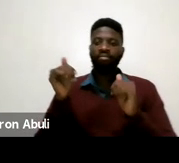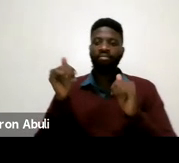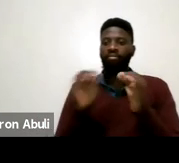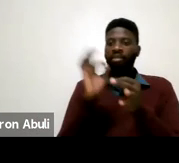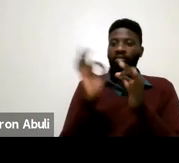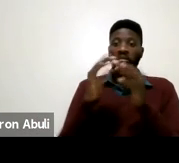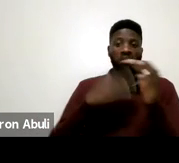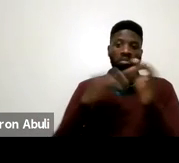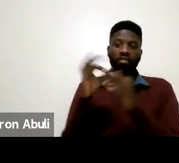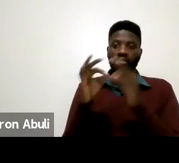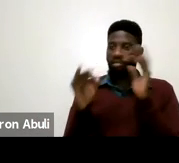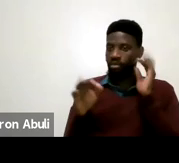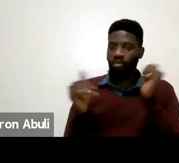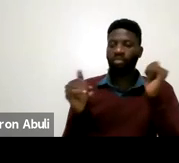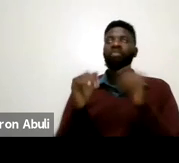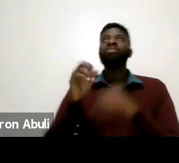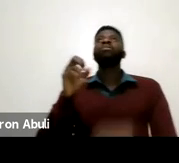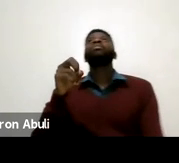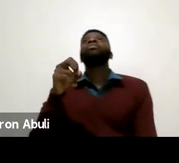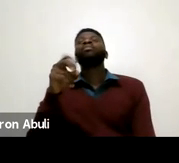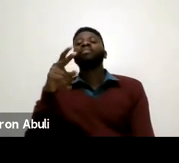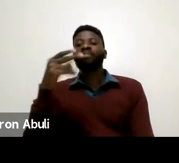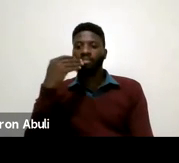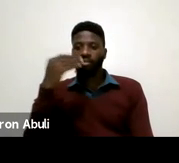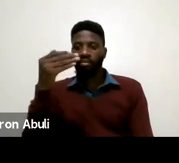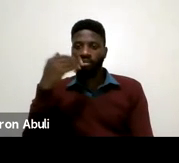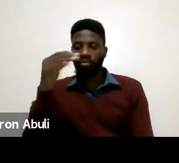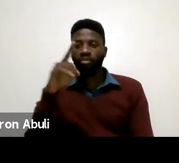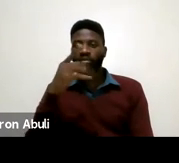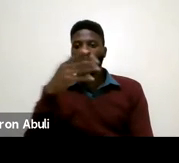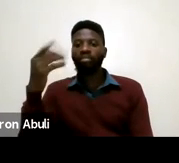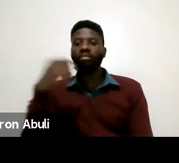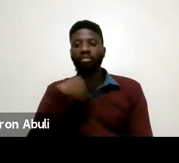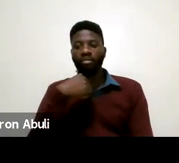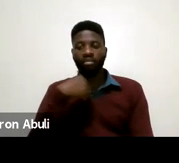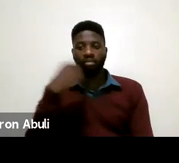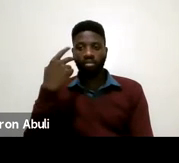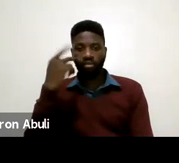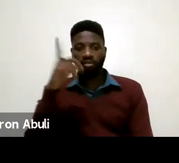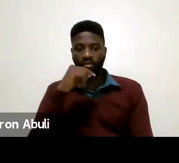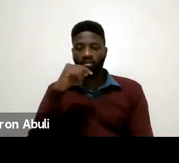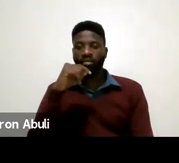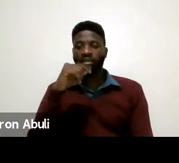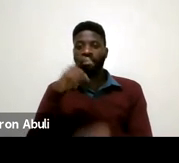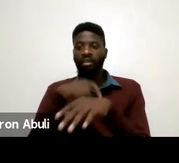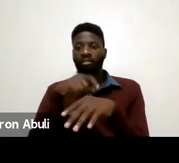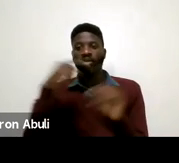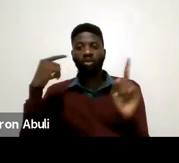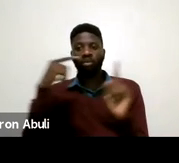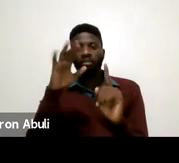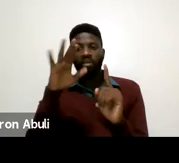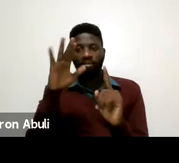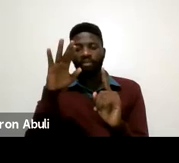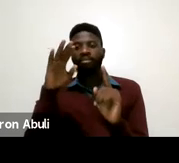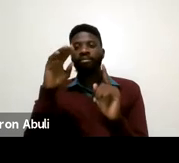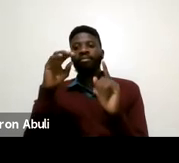end. Okay, thank you. So one thing I've realized is once you set your goal, you